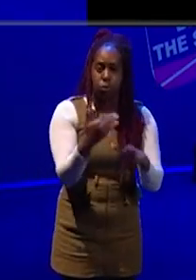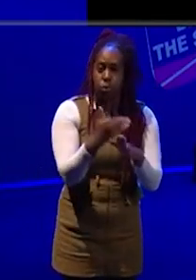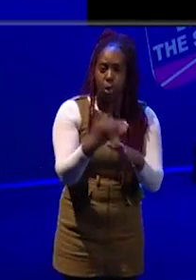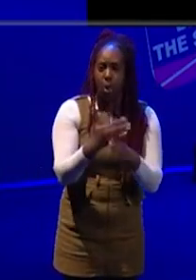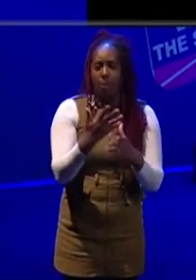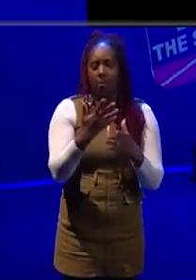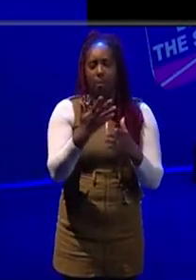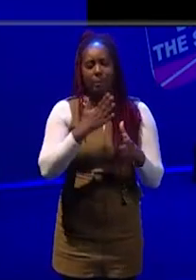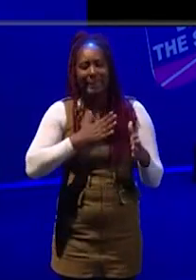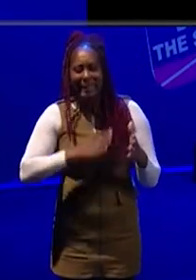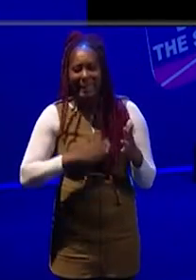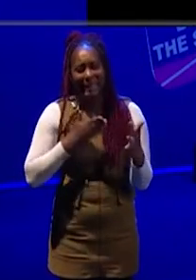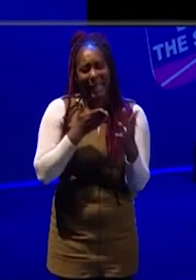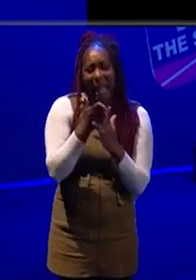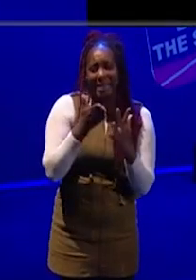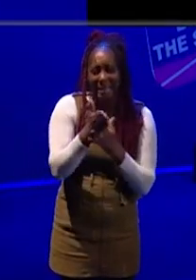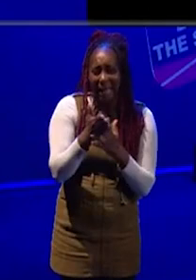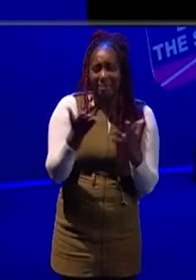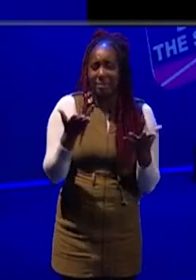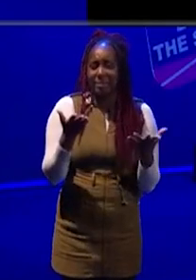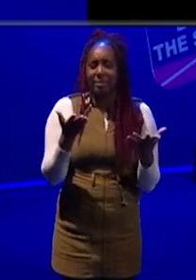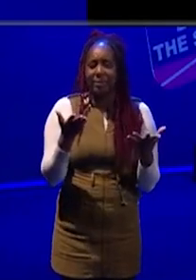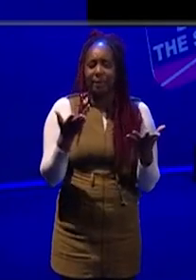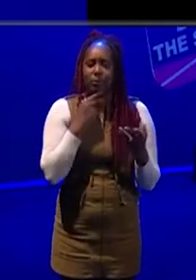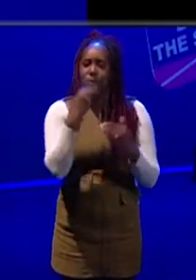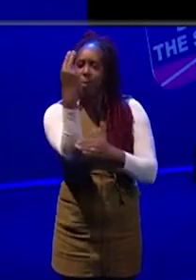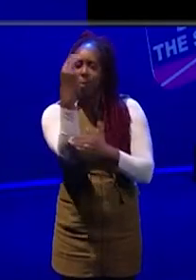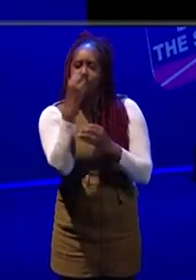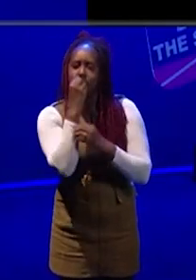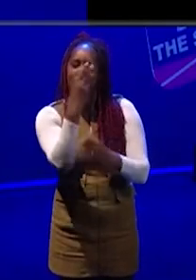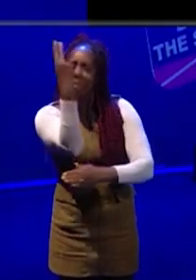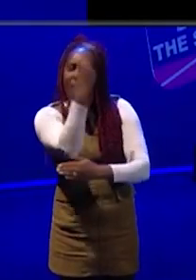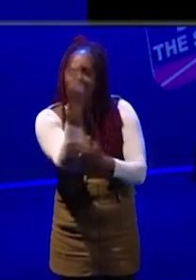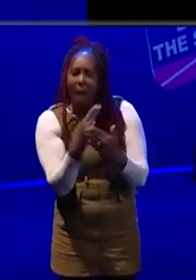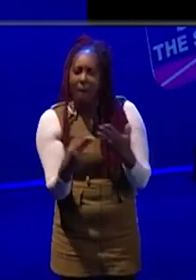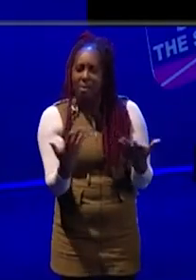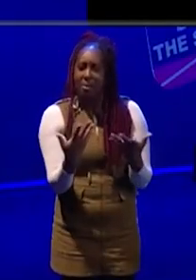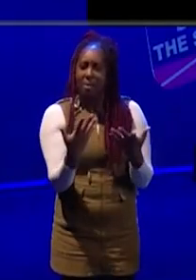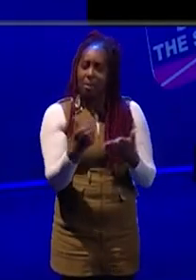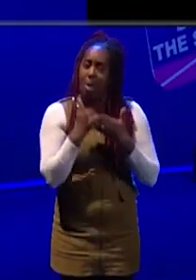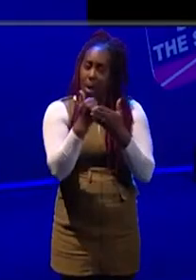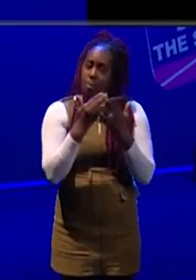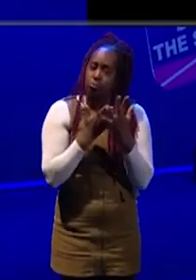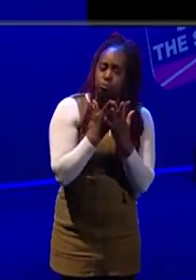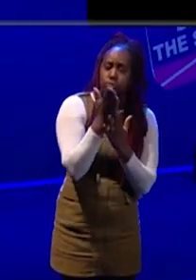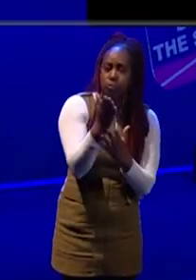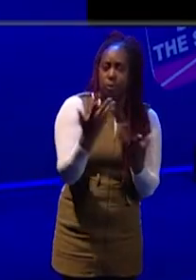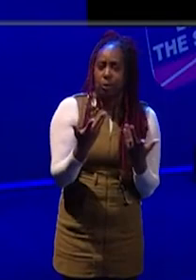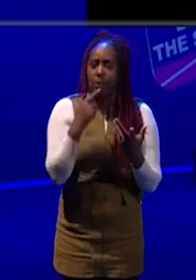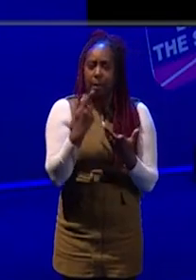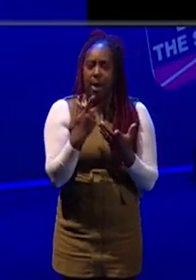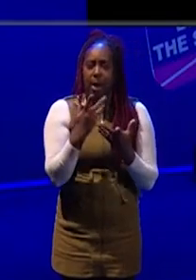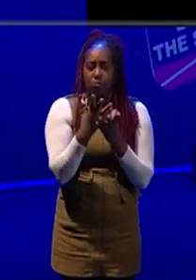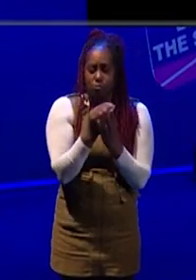and deserve access to like brilliant art that will get us through that. And the way we can do that is removing